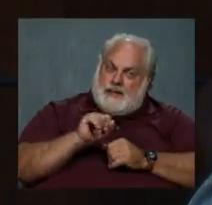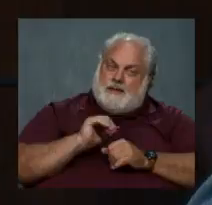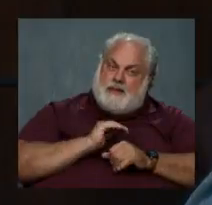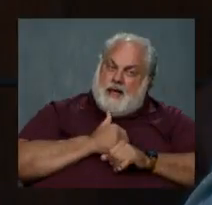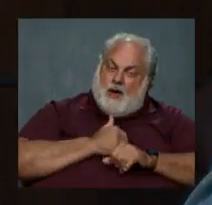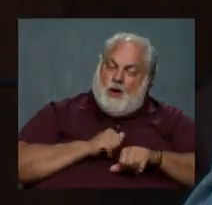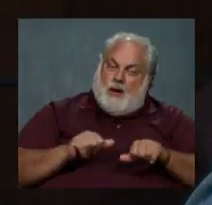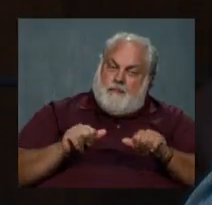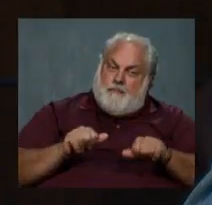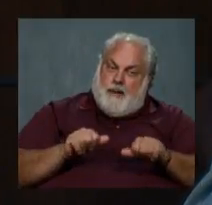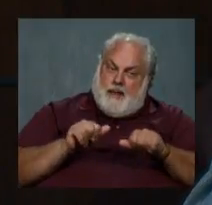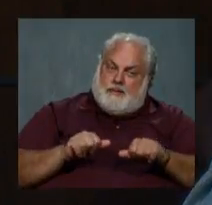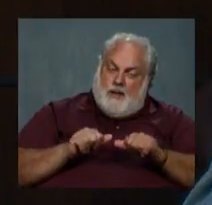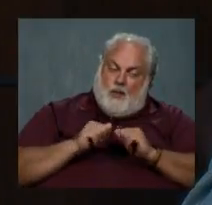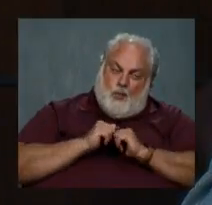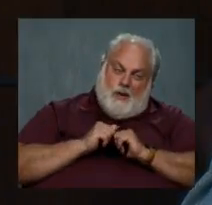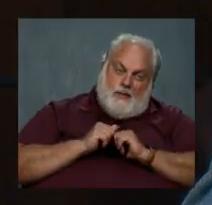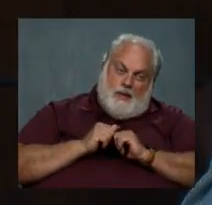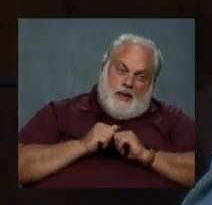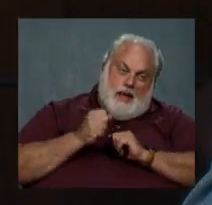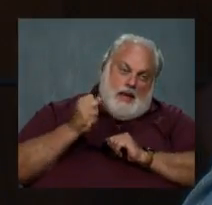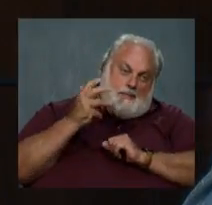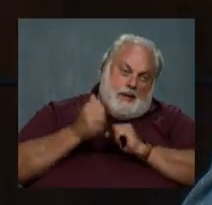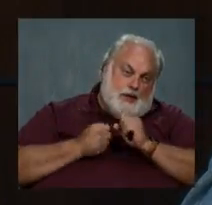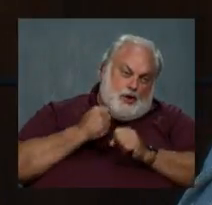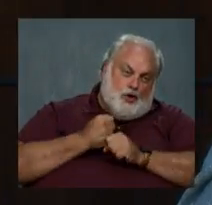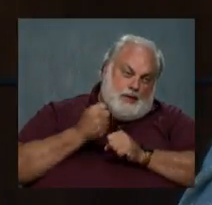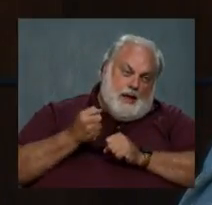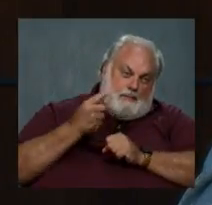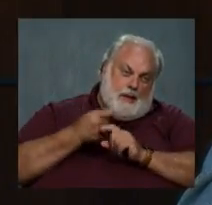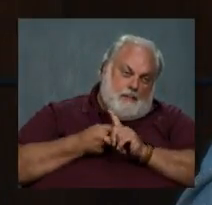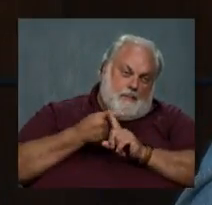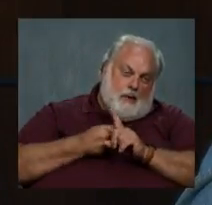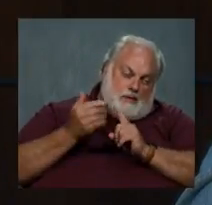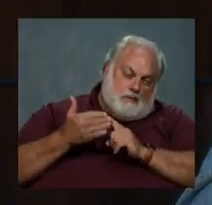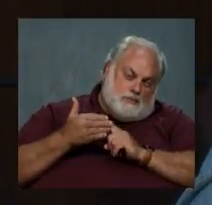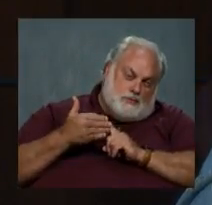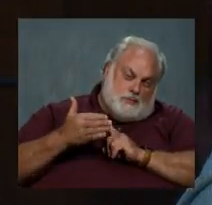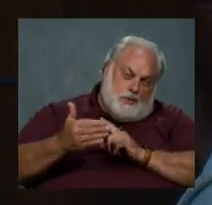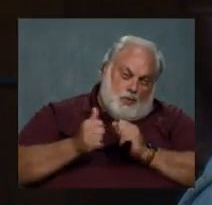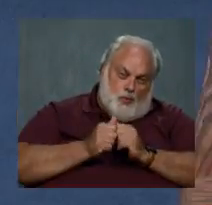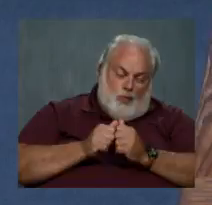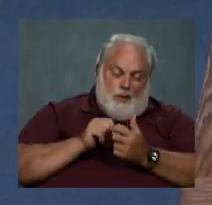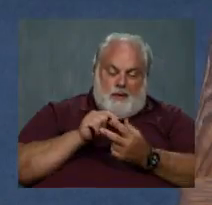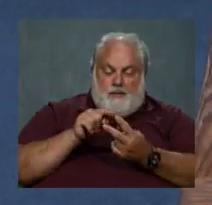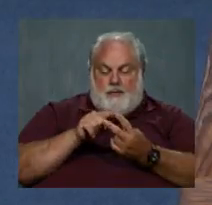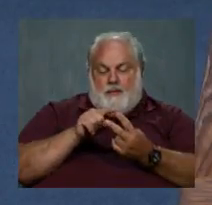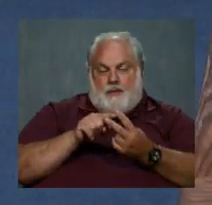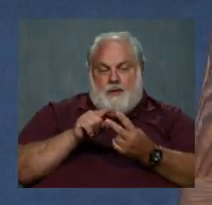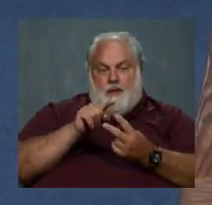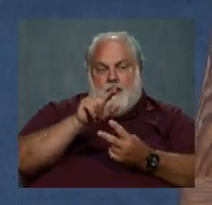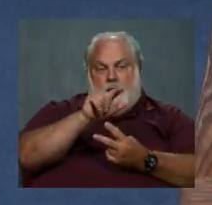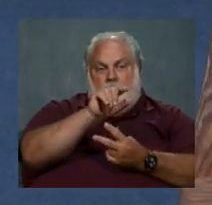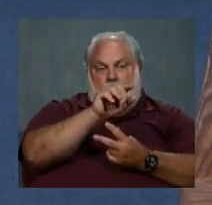capacity in terms of months and years presently under what you have in Maumelle and Winona?